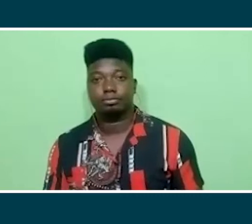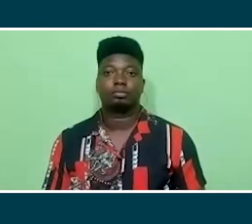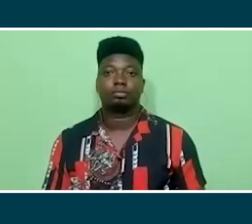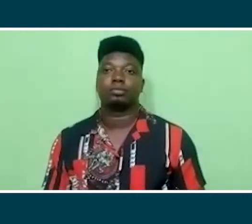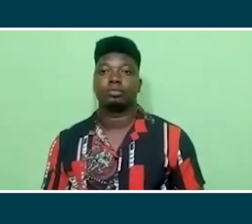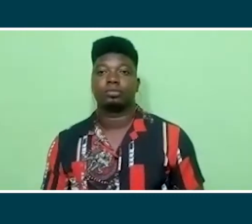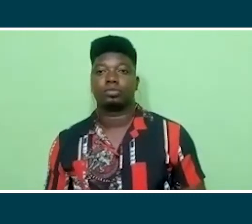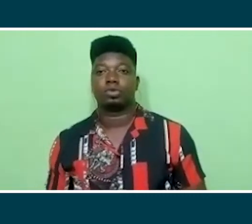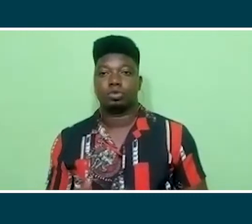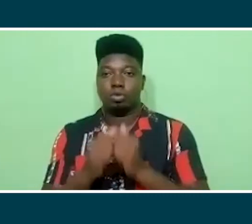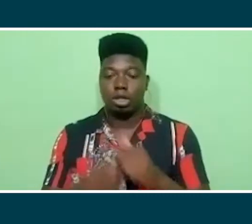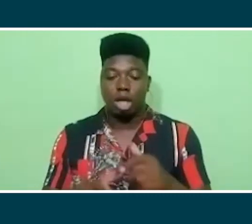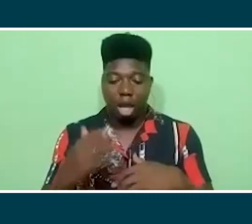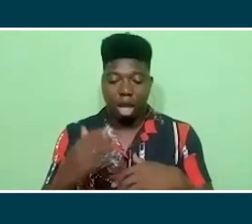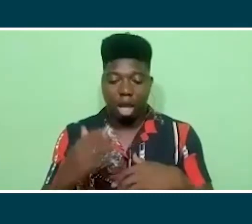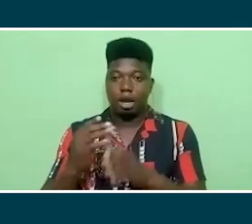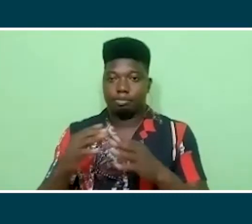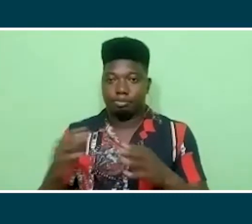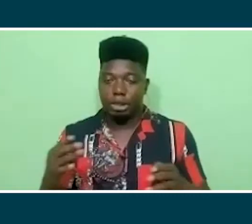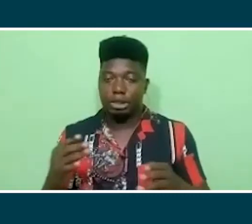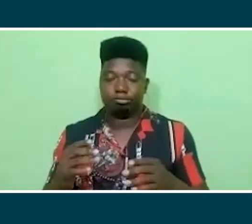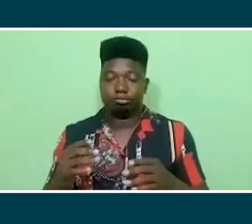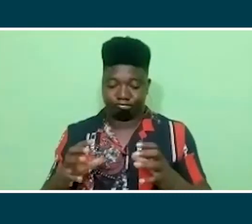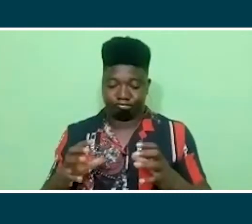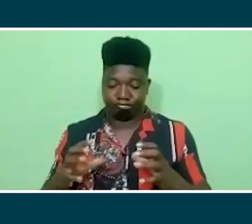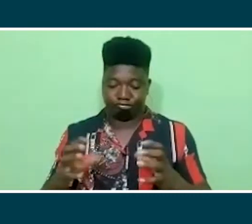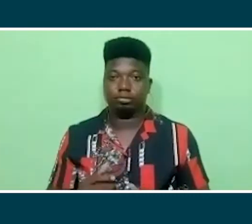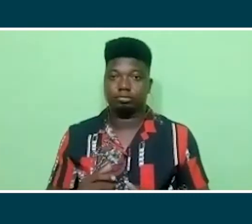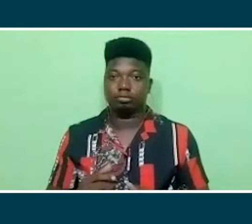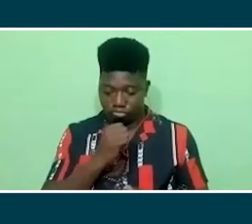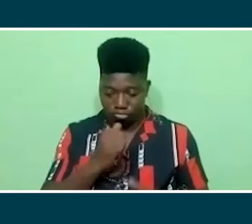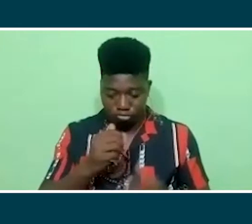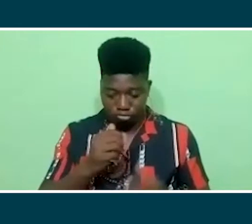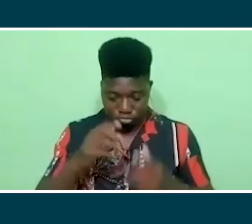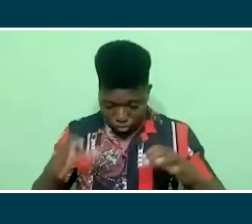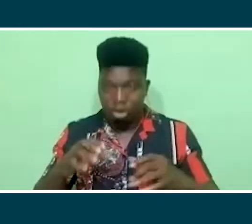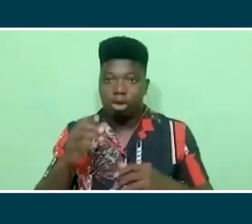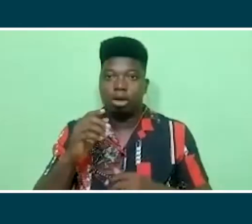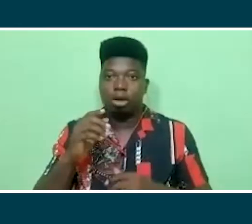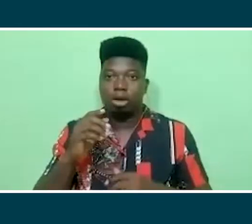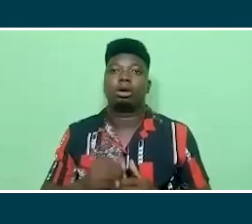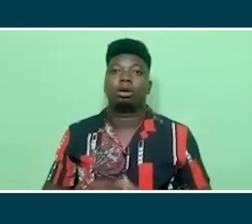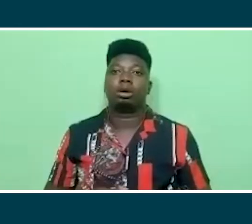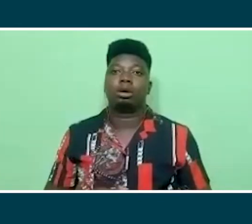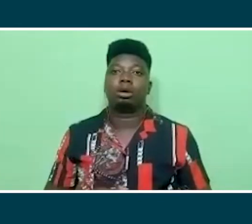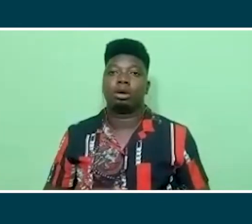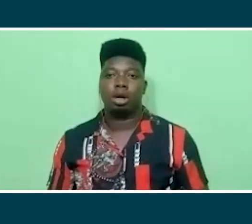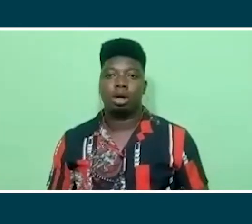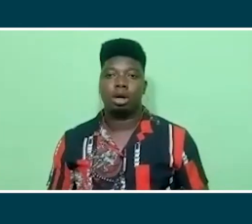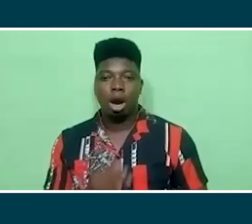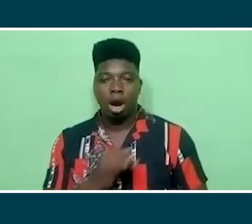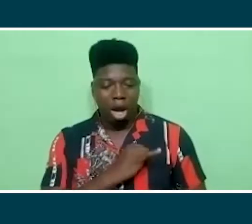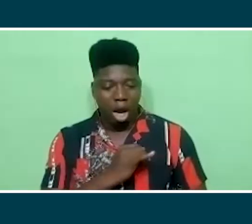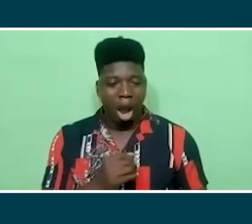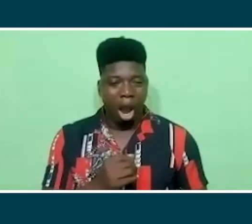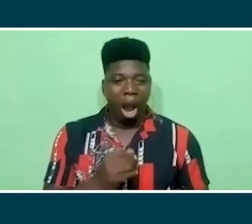putting that kid on the spot and mentioned quietly to one of the counselors something like, hey, I'm just over here. I know this isn't my business. I don't